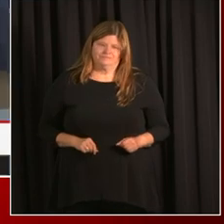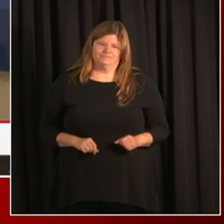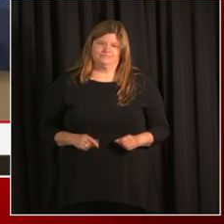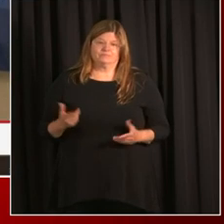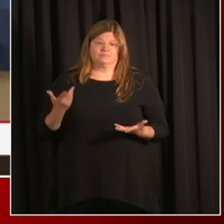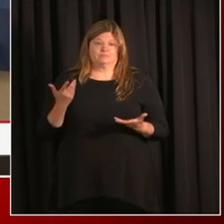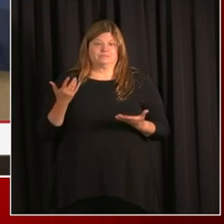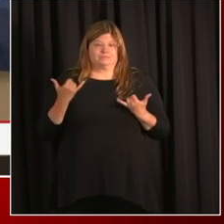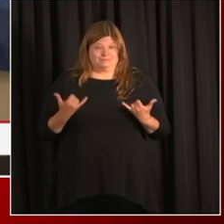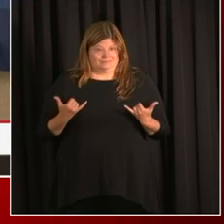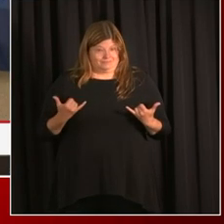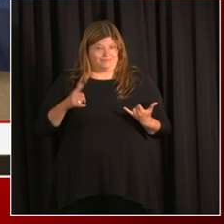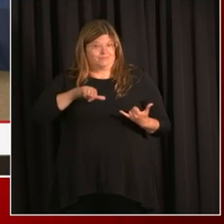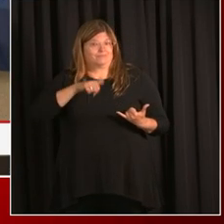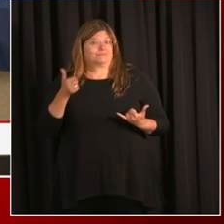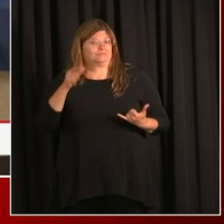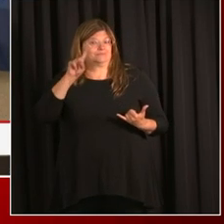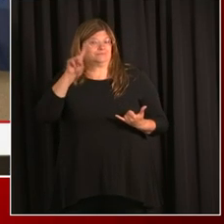next question is